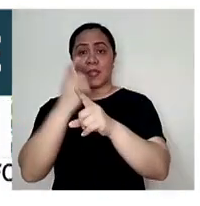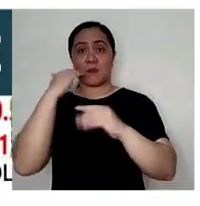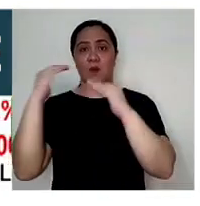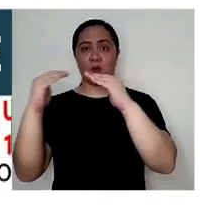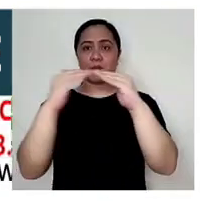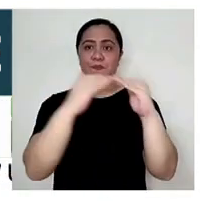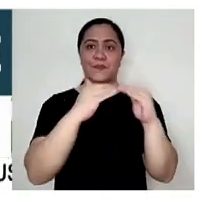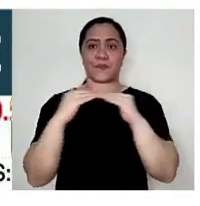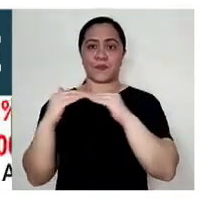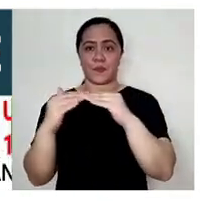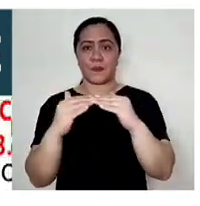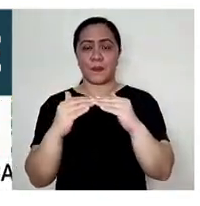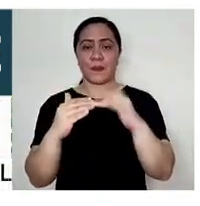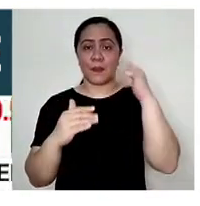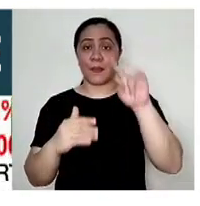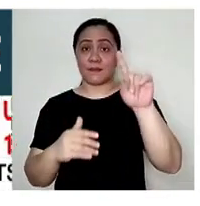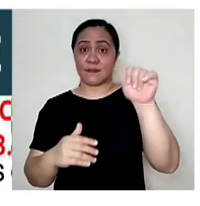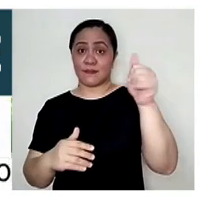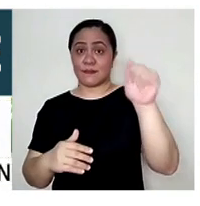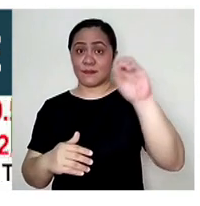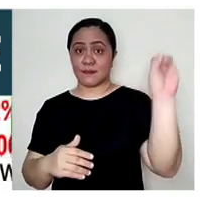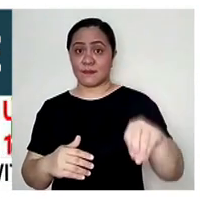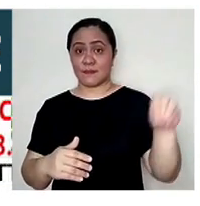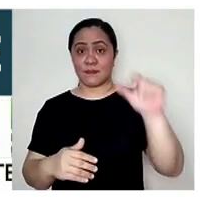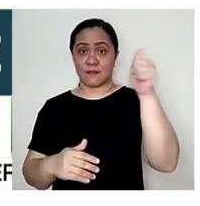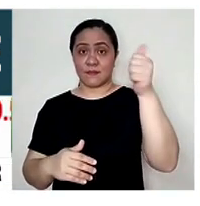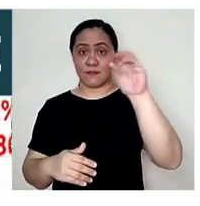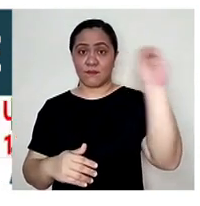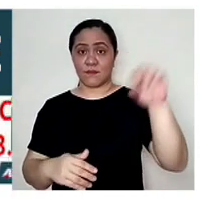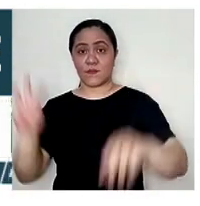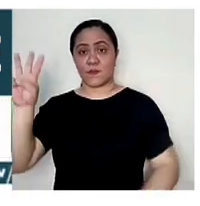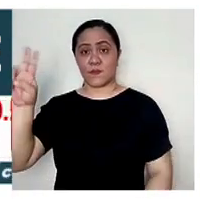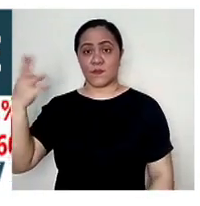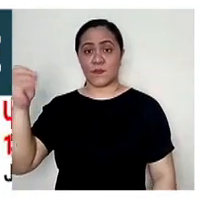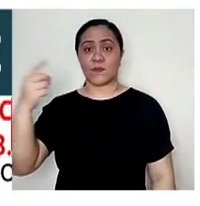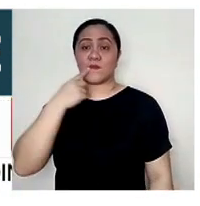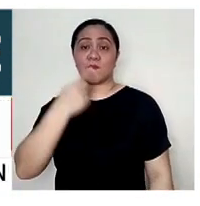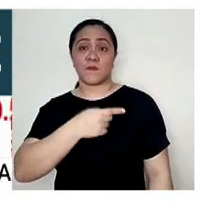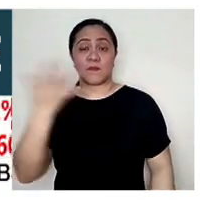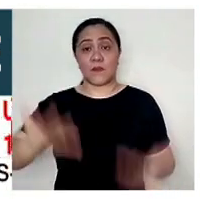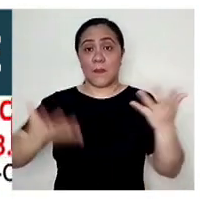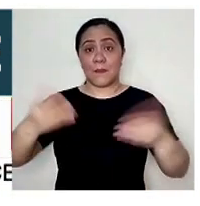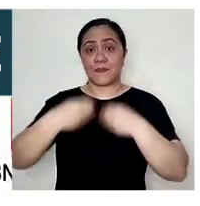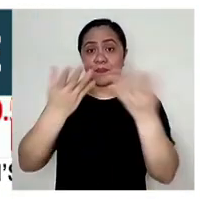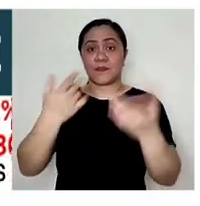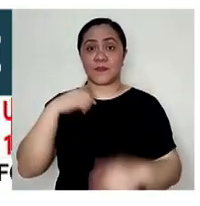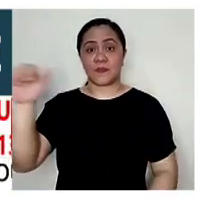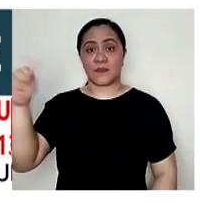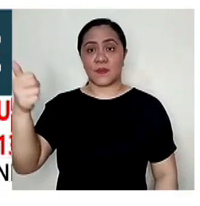just be 10%. What I'm hearing from WHO is that they might be able to give at least for the first